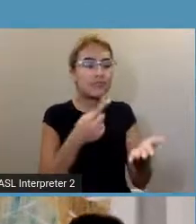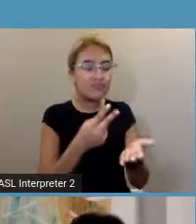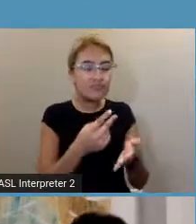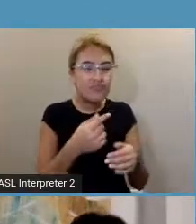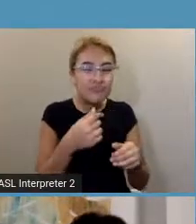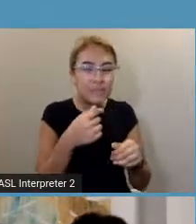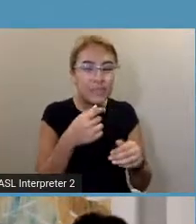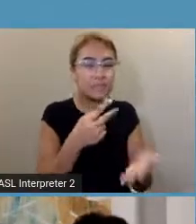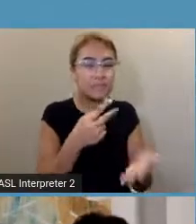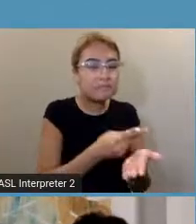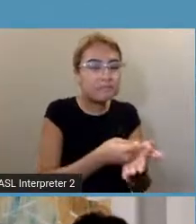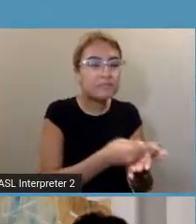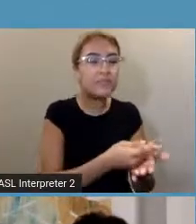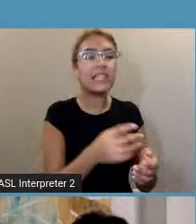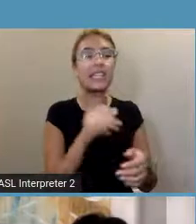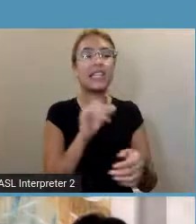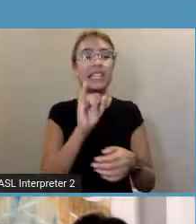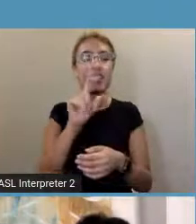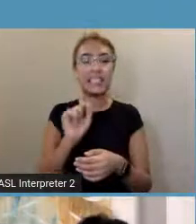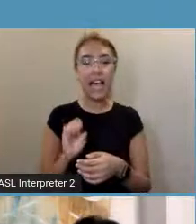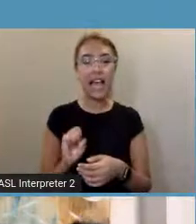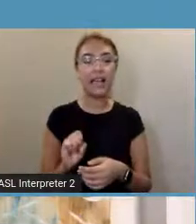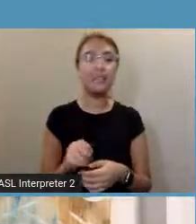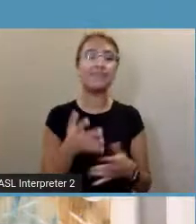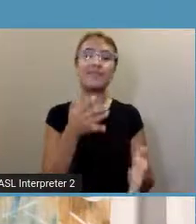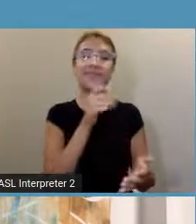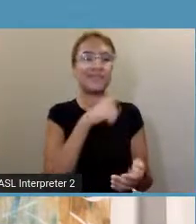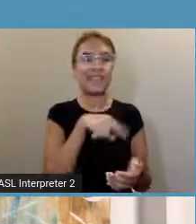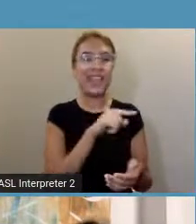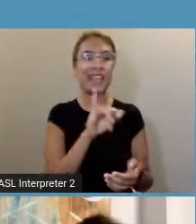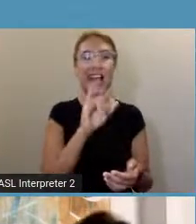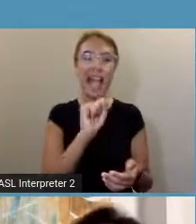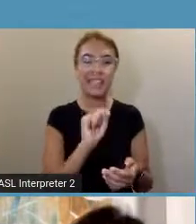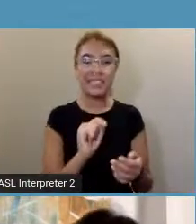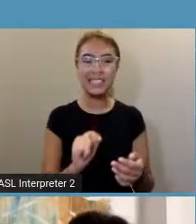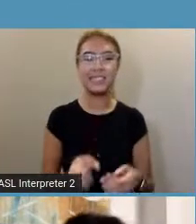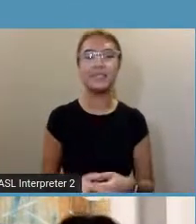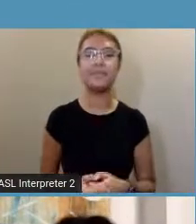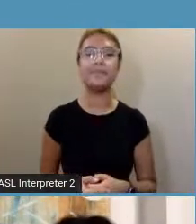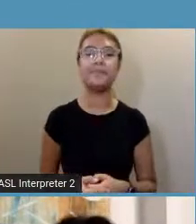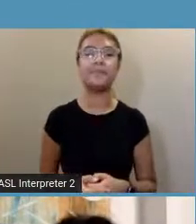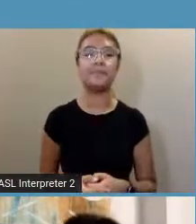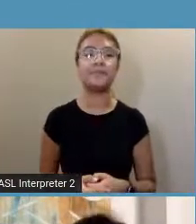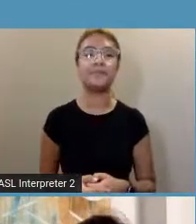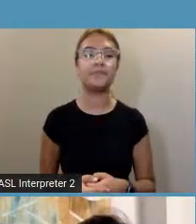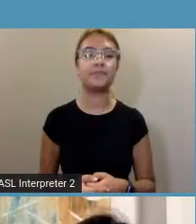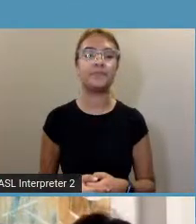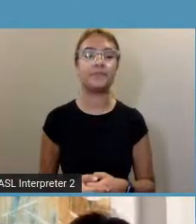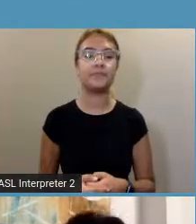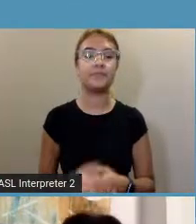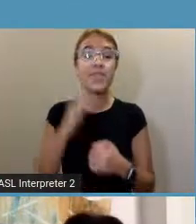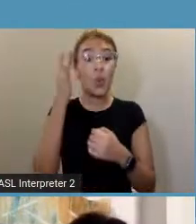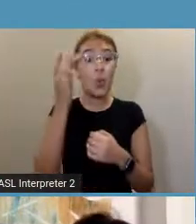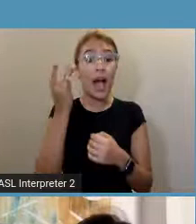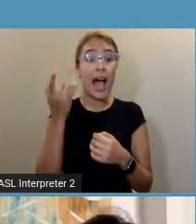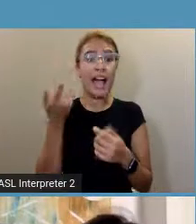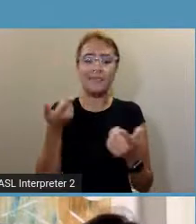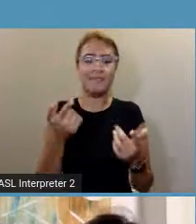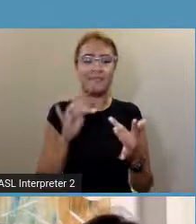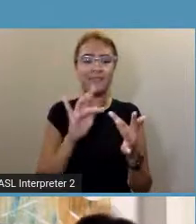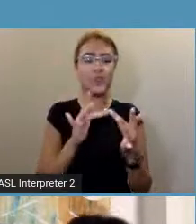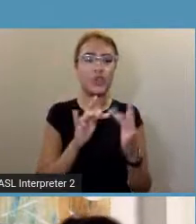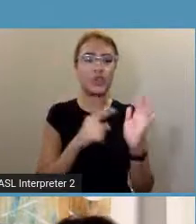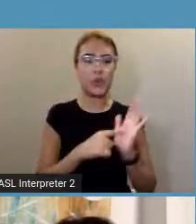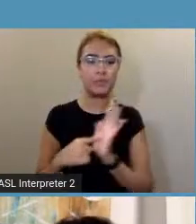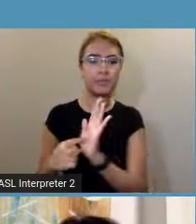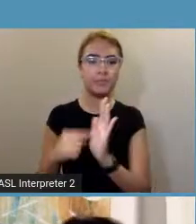an IT thing. Okay. So first of all, let's talk about why do a virtual exhibition. And there's many, many reasons you can do